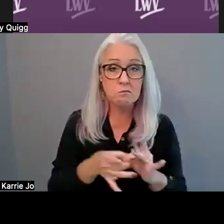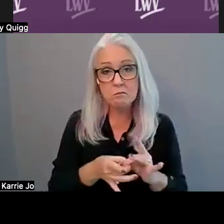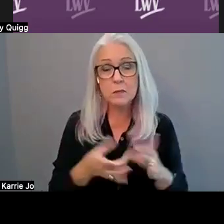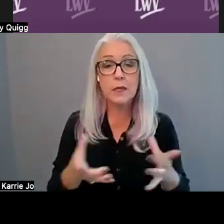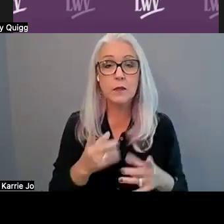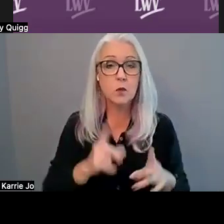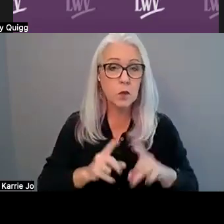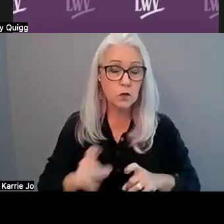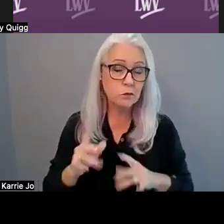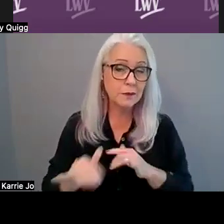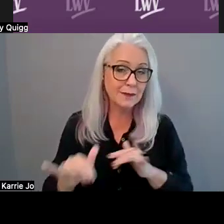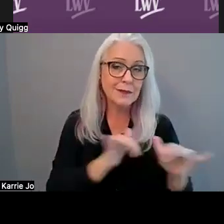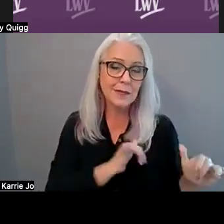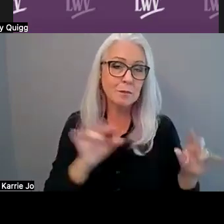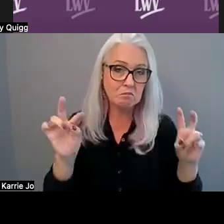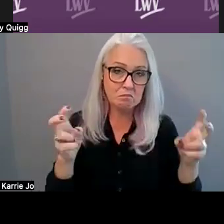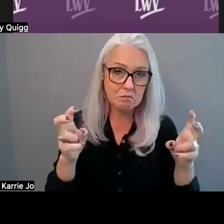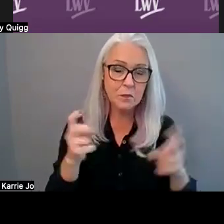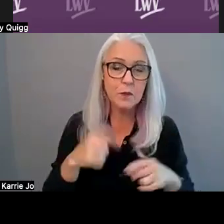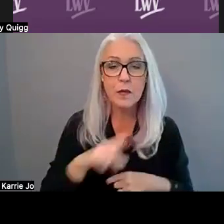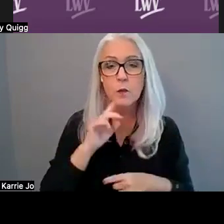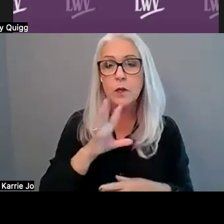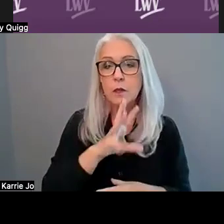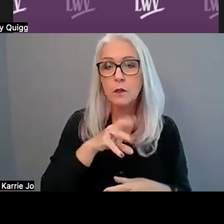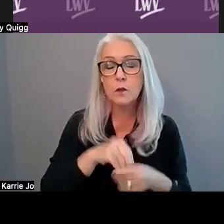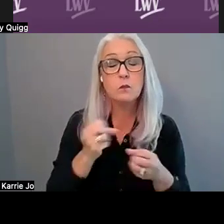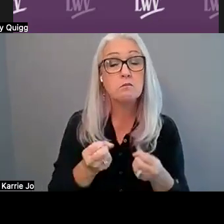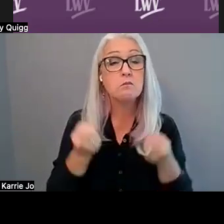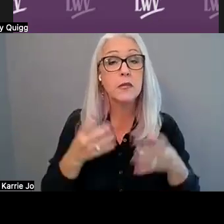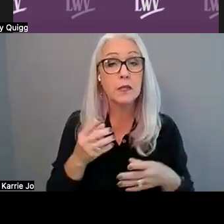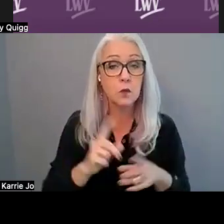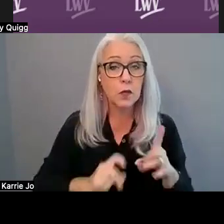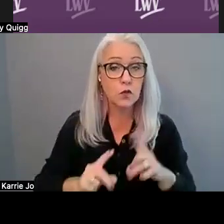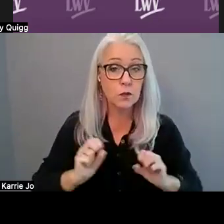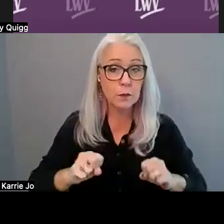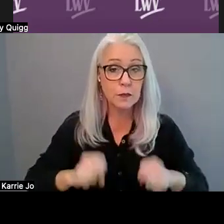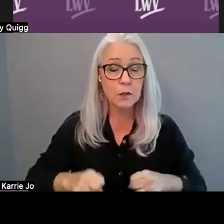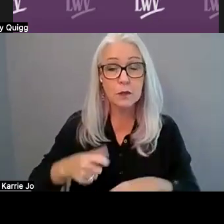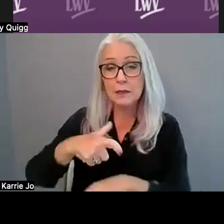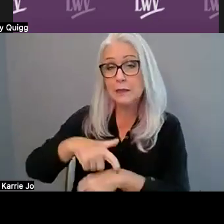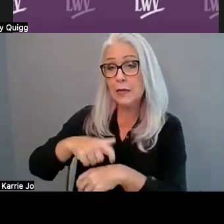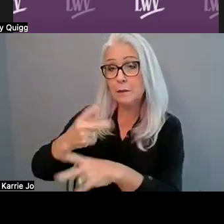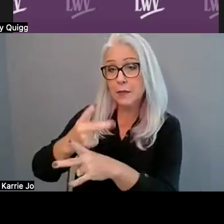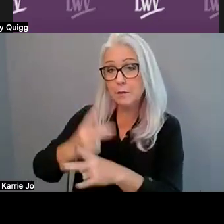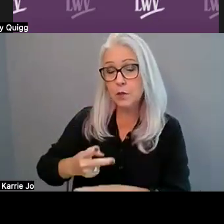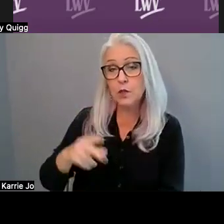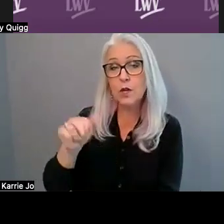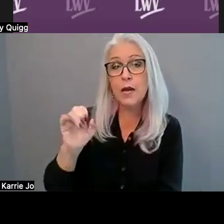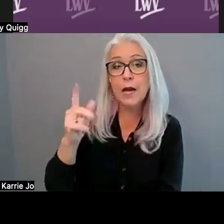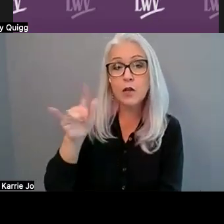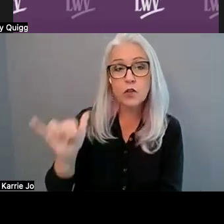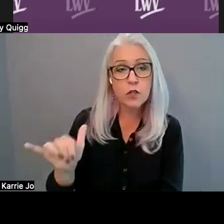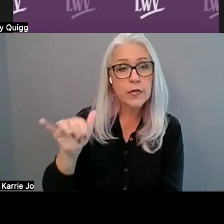questions on a similar subject to include as many as possible. Our timekeeper tonight is Ashley Quigg. She is a member